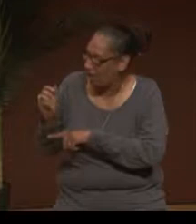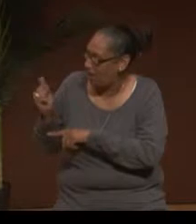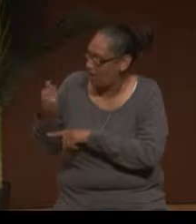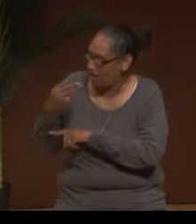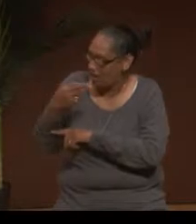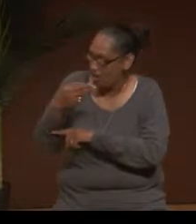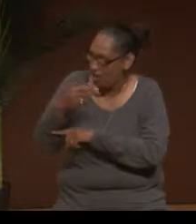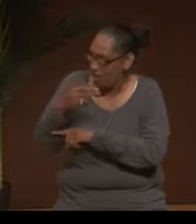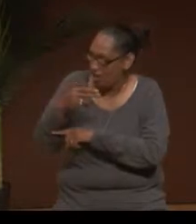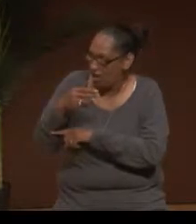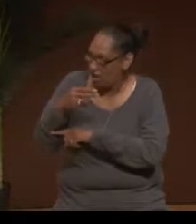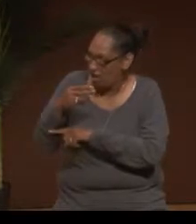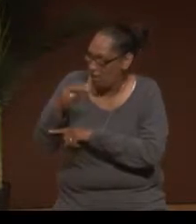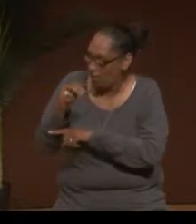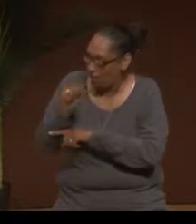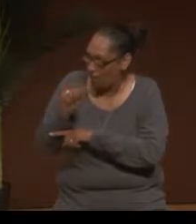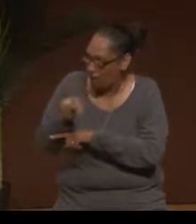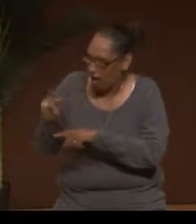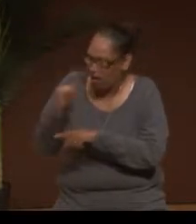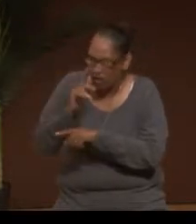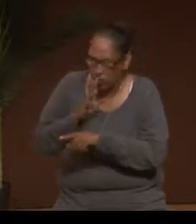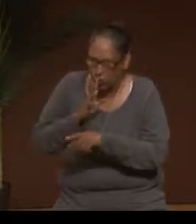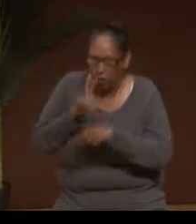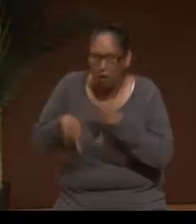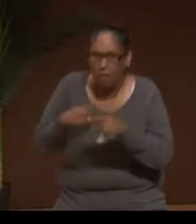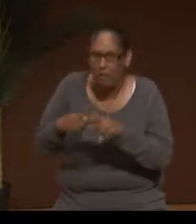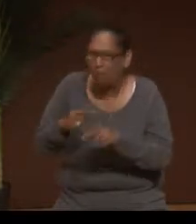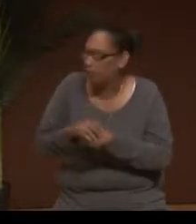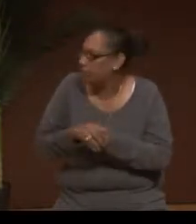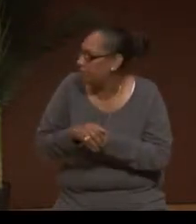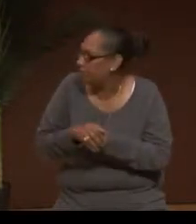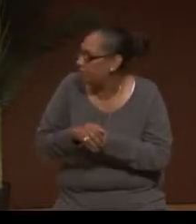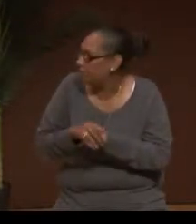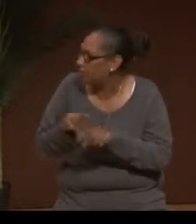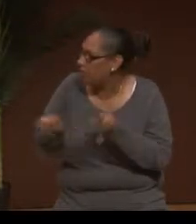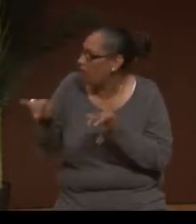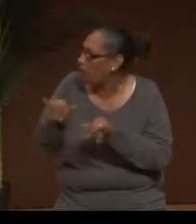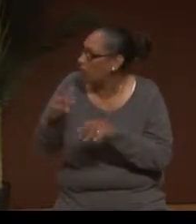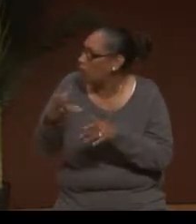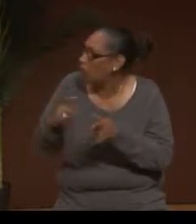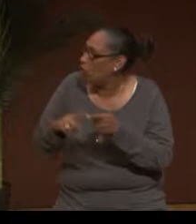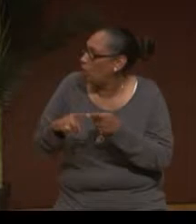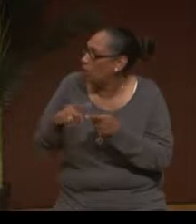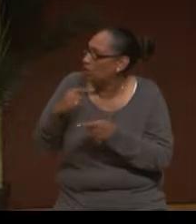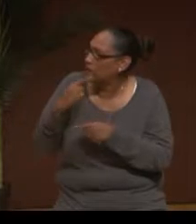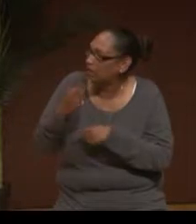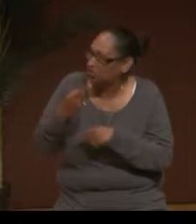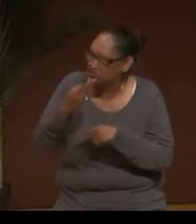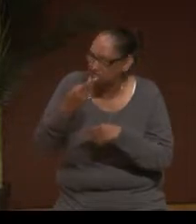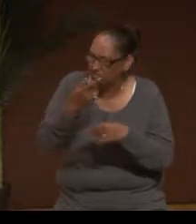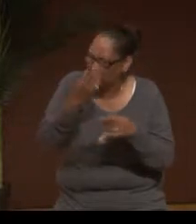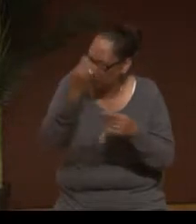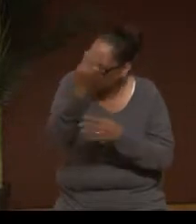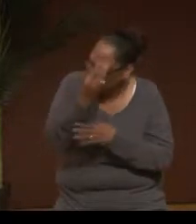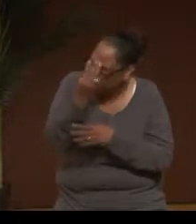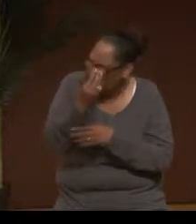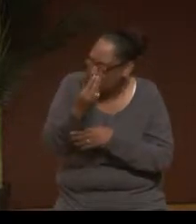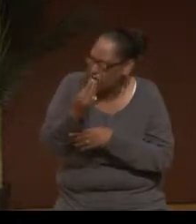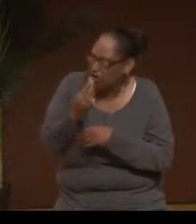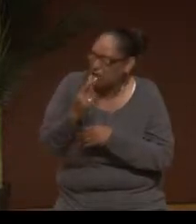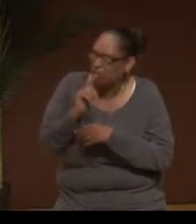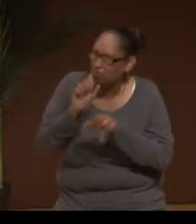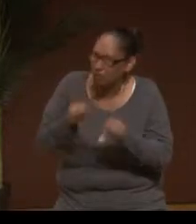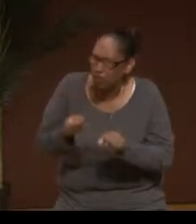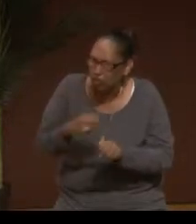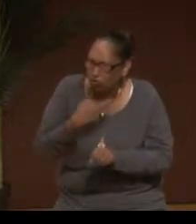ways obviously has benefits for individuals and communities, but I also want us to consider their limitations and the potential